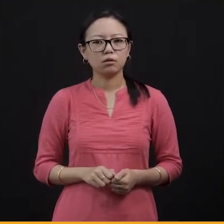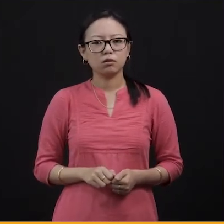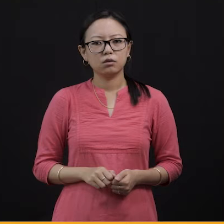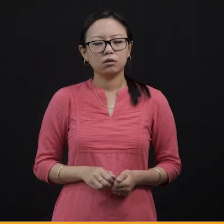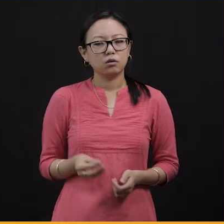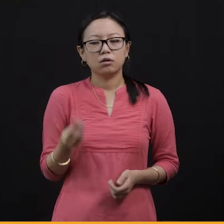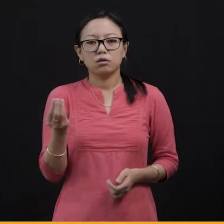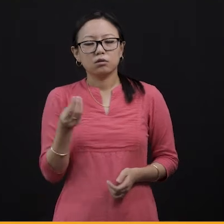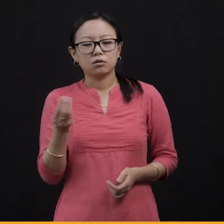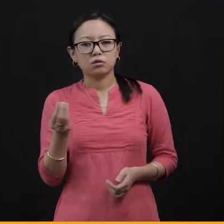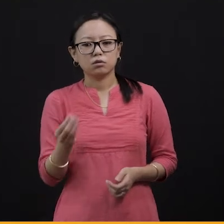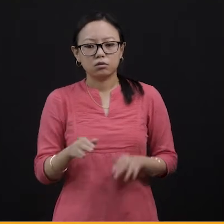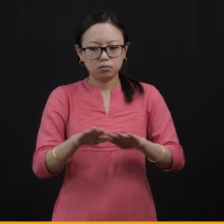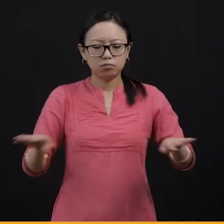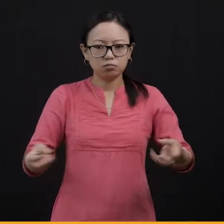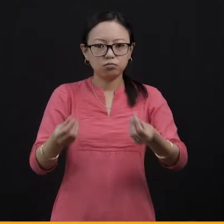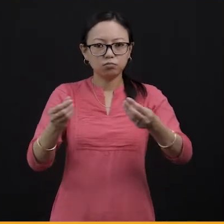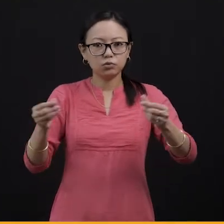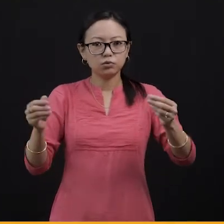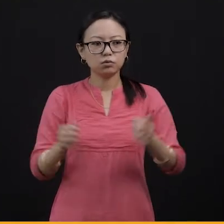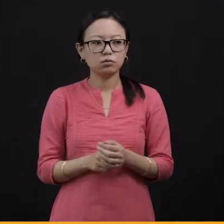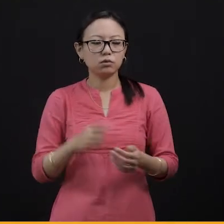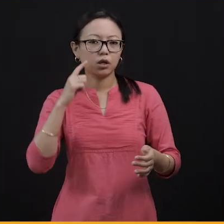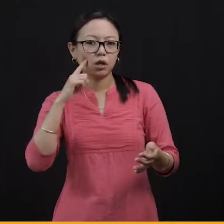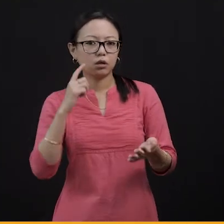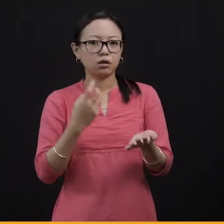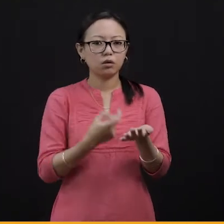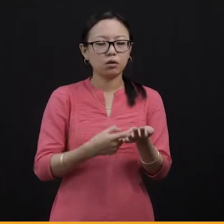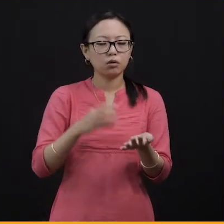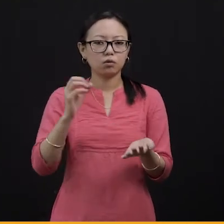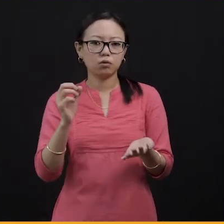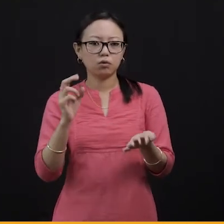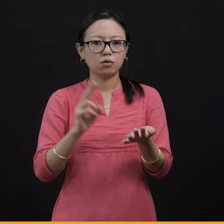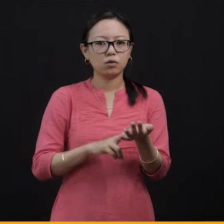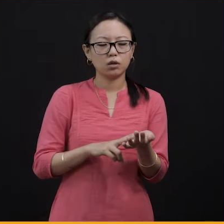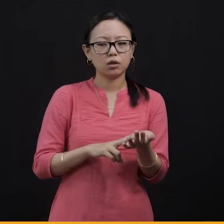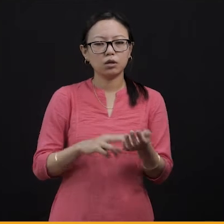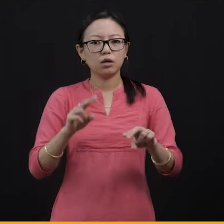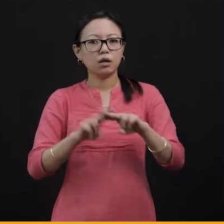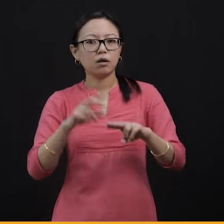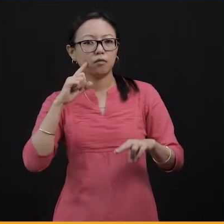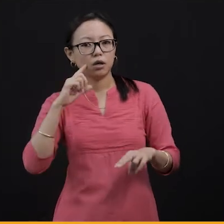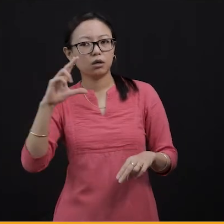iron pieces, or we call them as iron fillings, okay? Iron fillings,